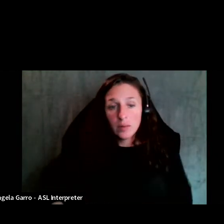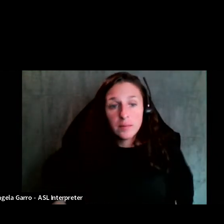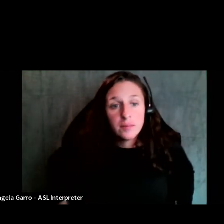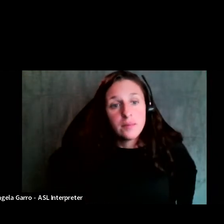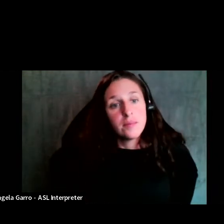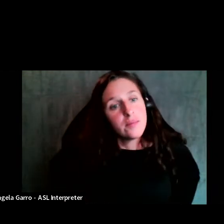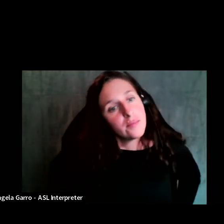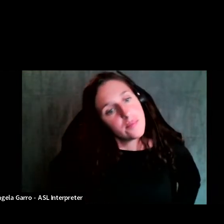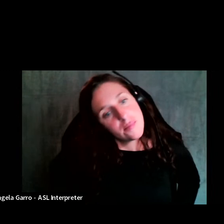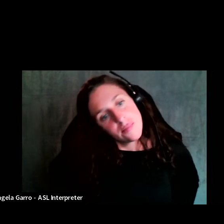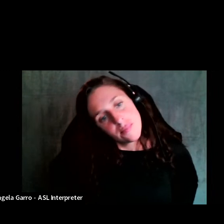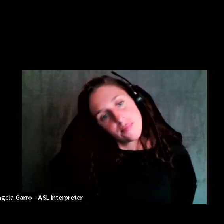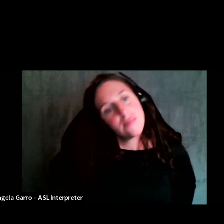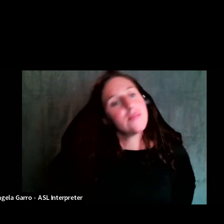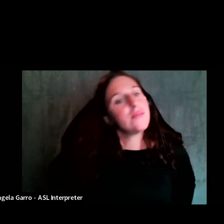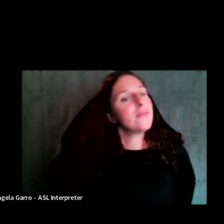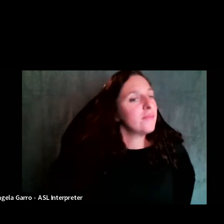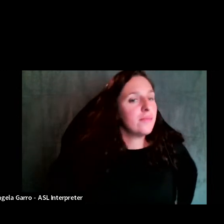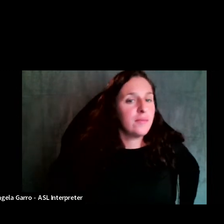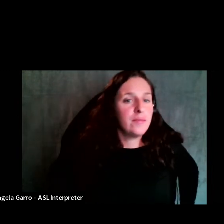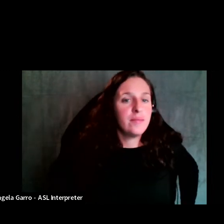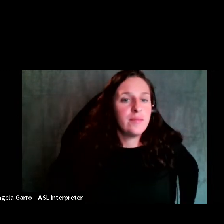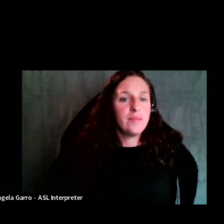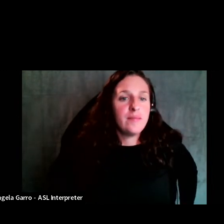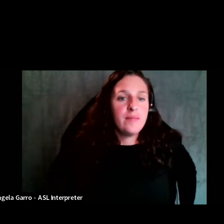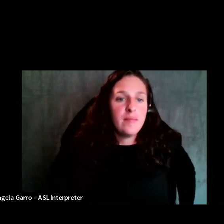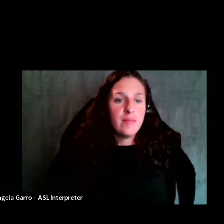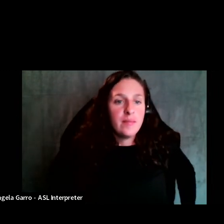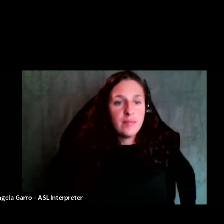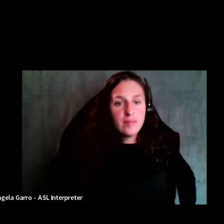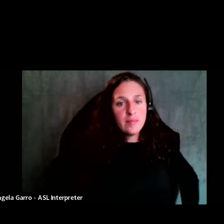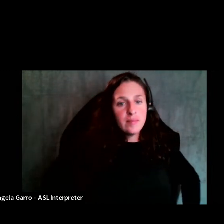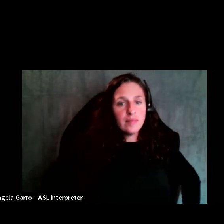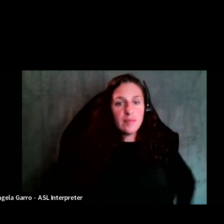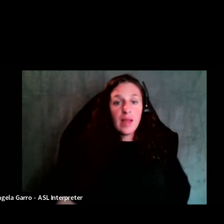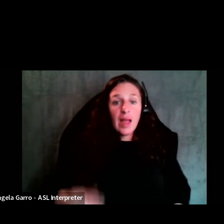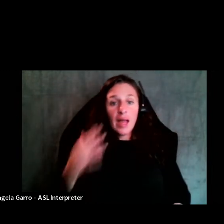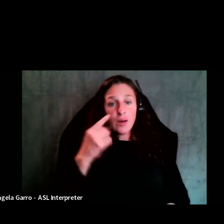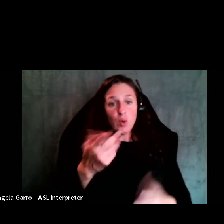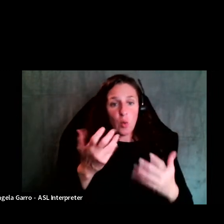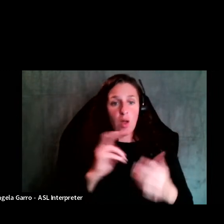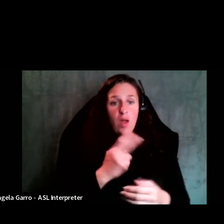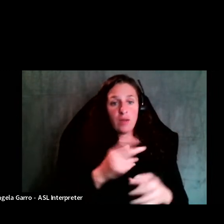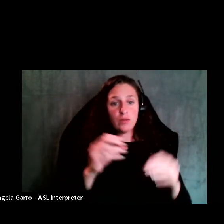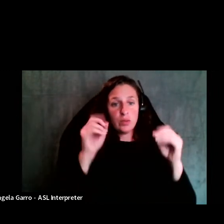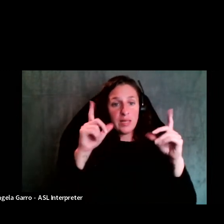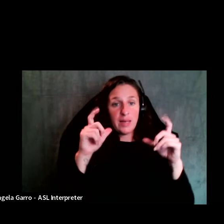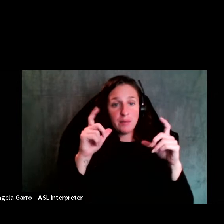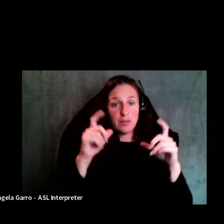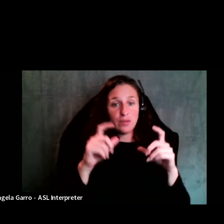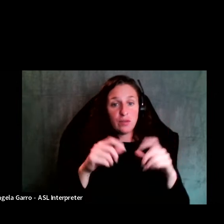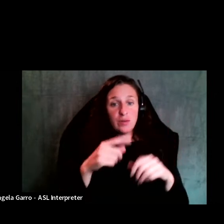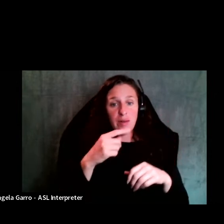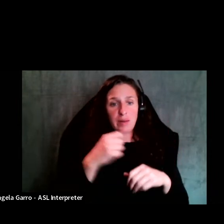And I know that you all wanted us to take a picture. I'm sorry. Could we do it at the next